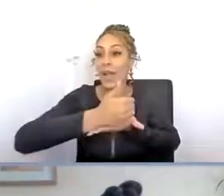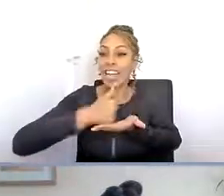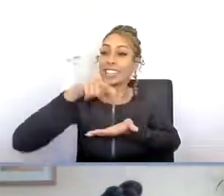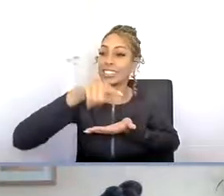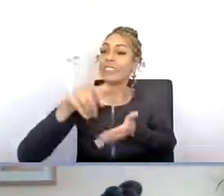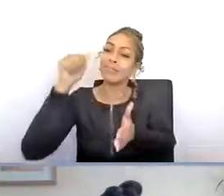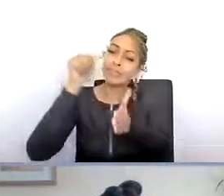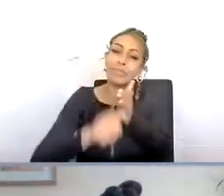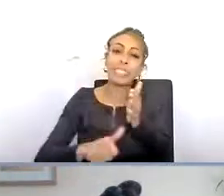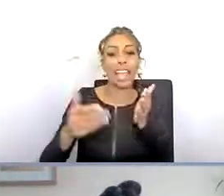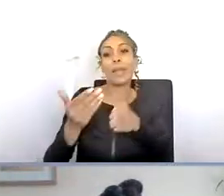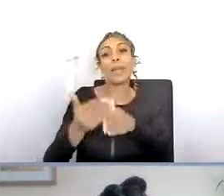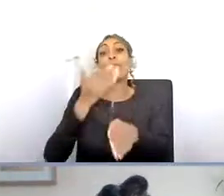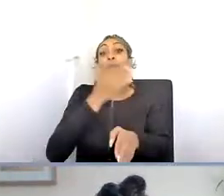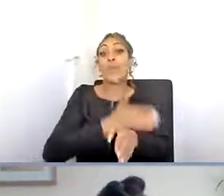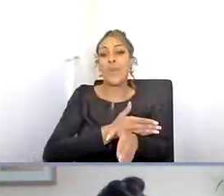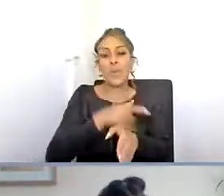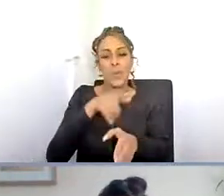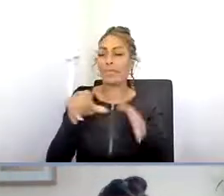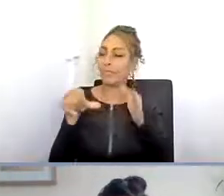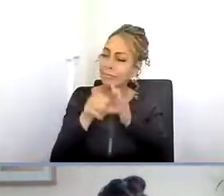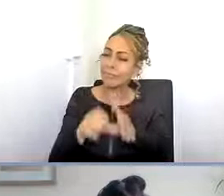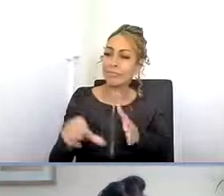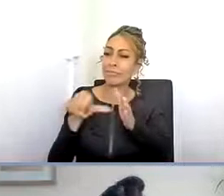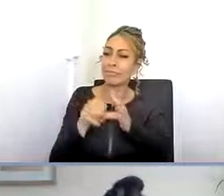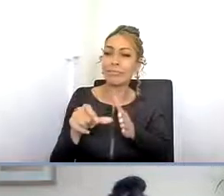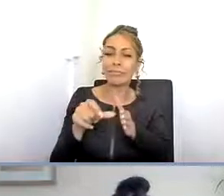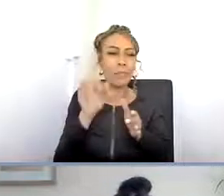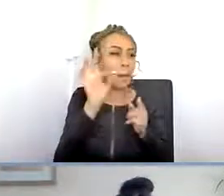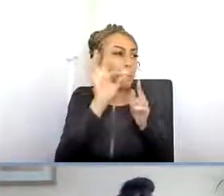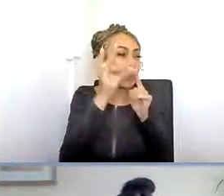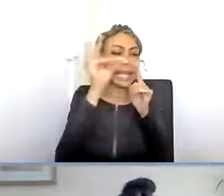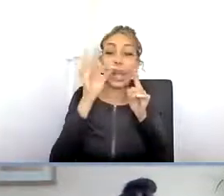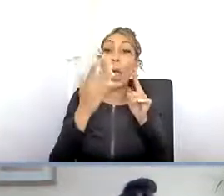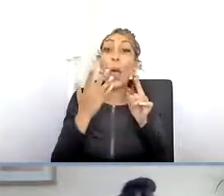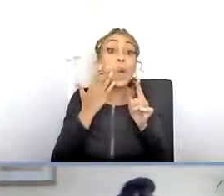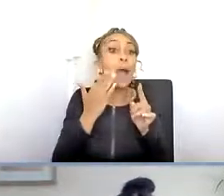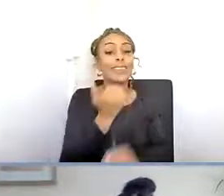began before that, although it's difficult to pinpoint a date